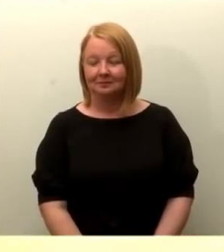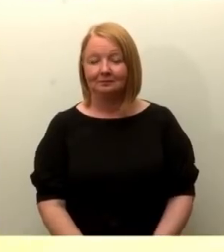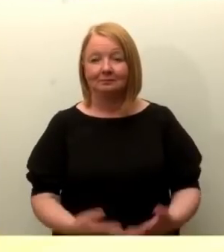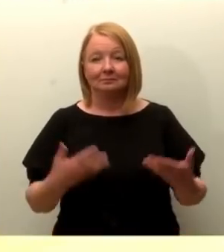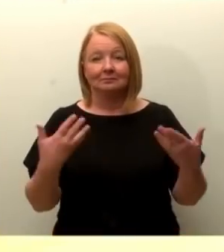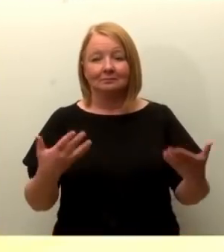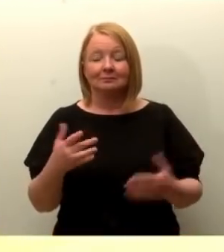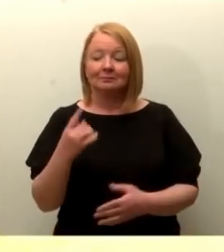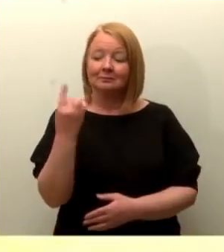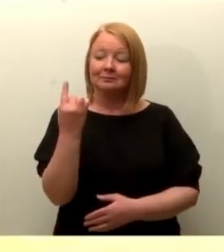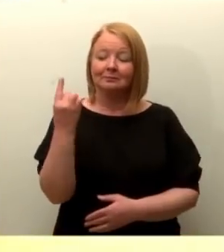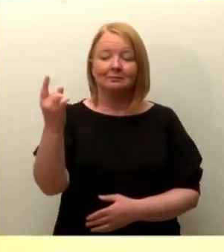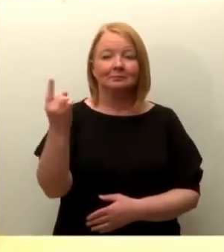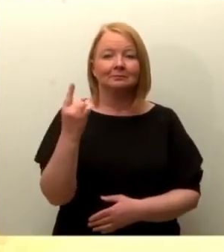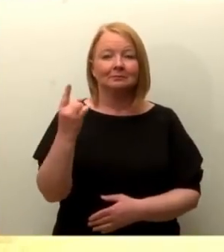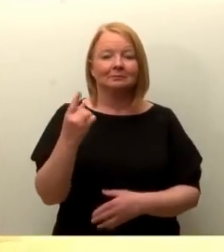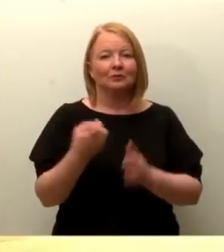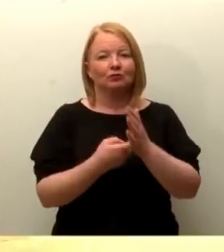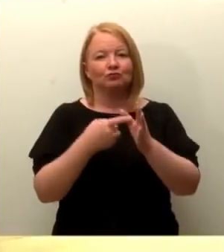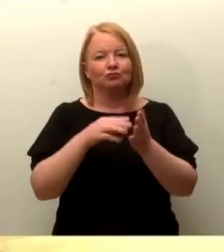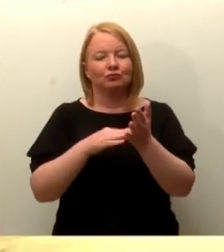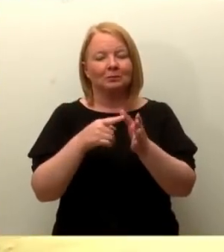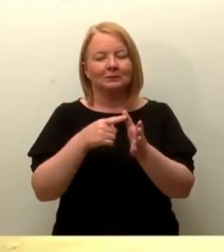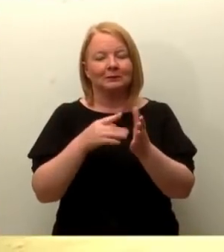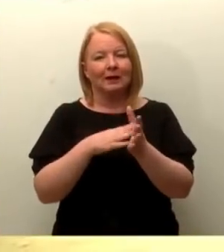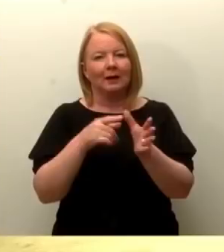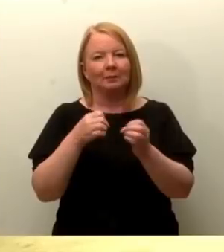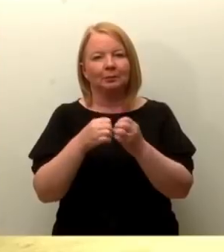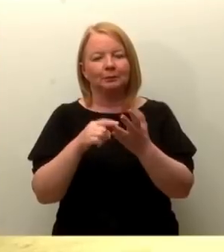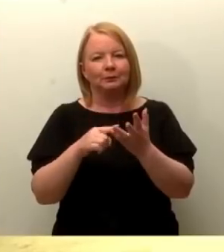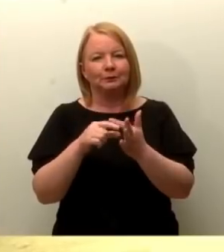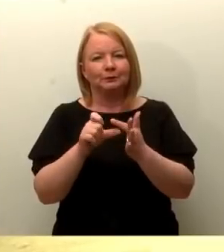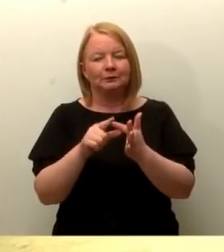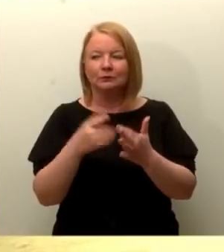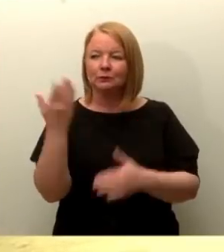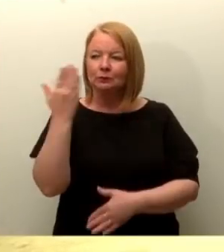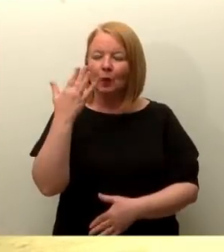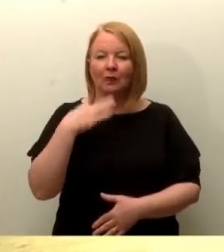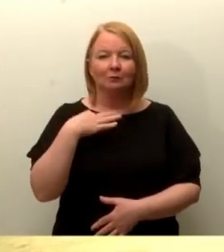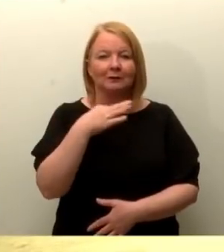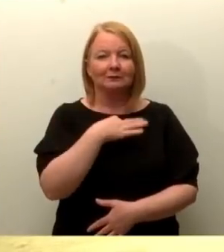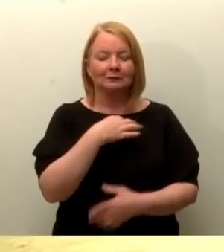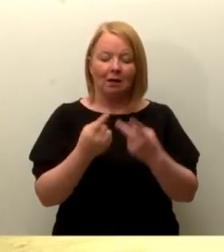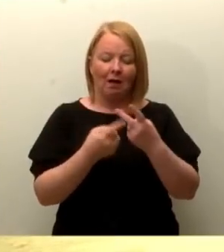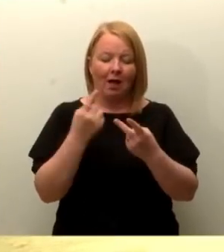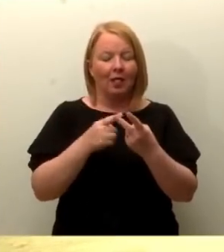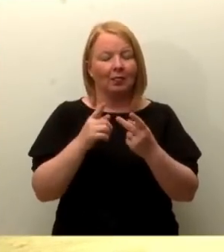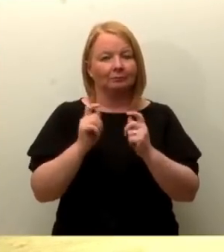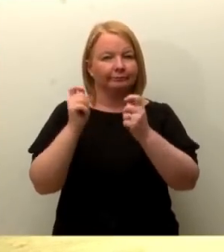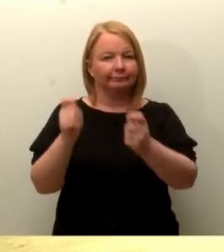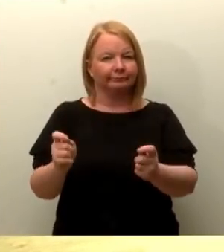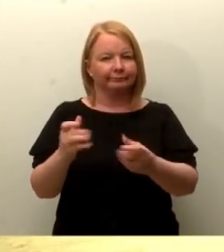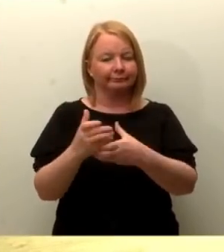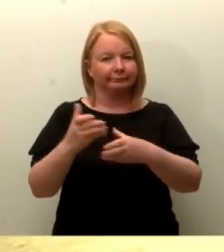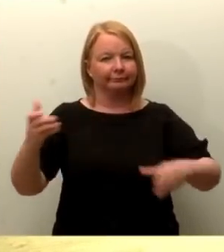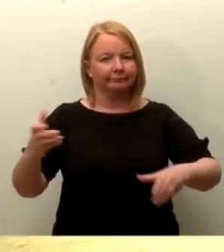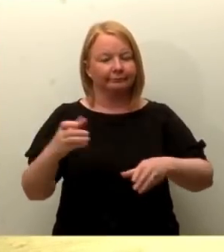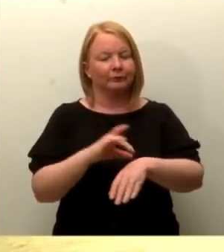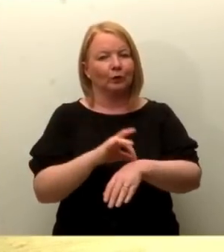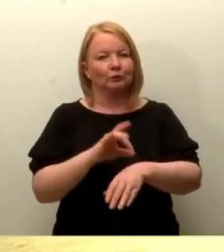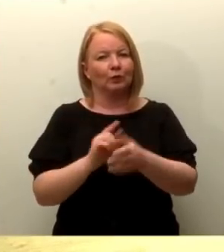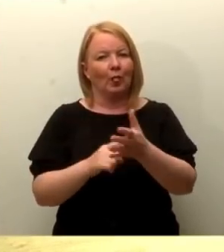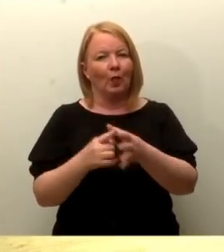I now call upon Professor Rami Aboud from the School of Medicine to present the other honorary graduate for the degree of Doctor of